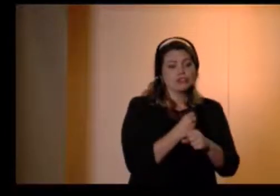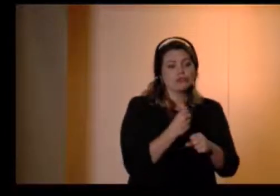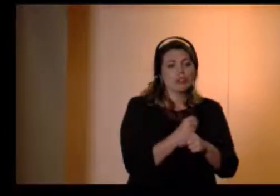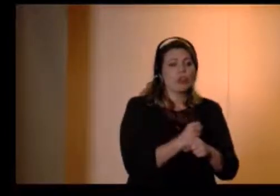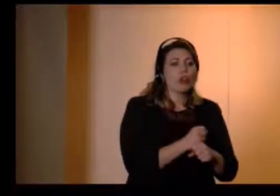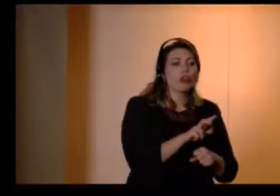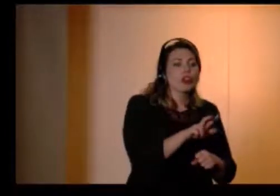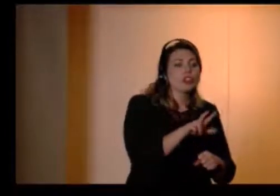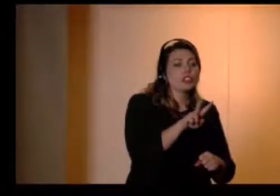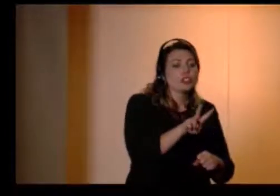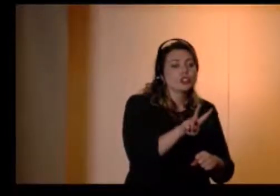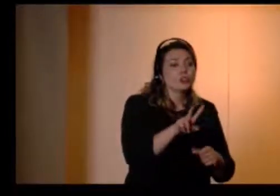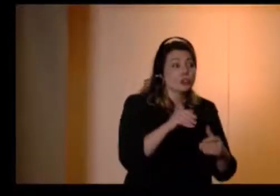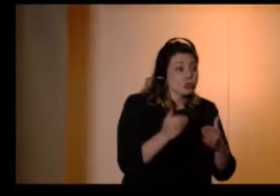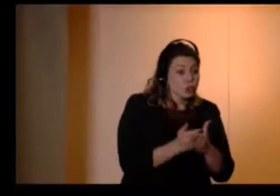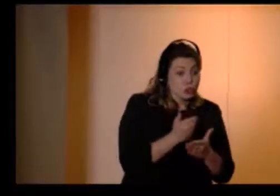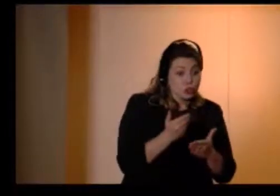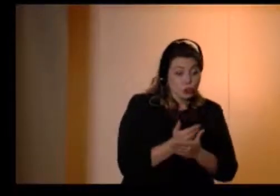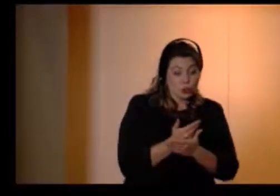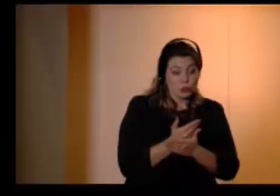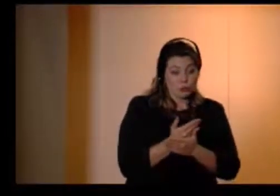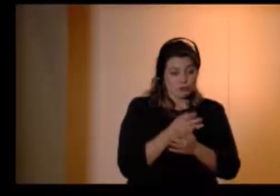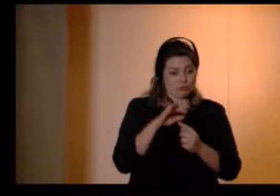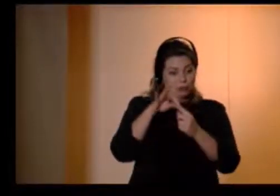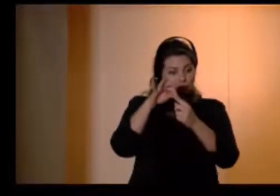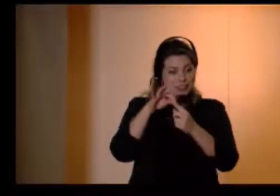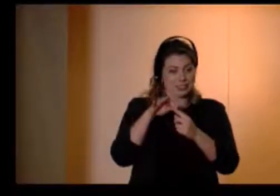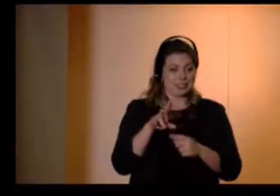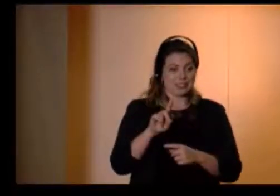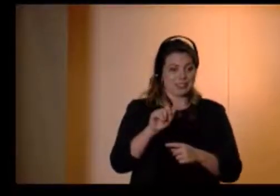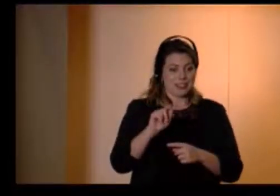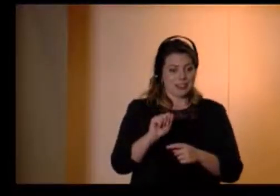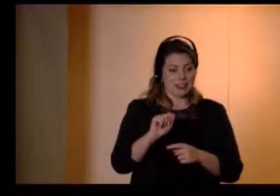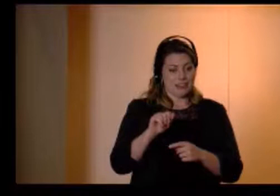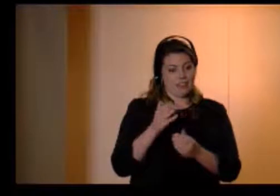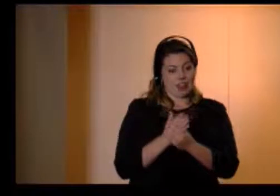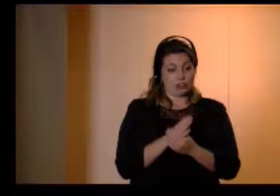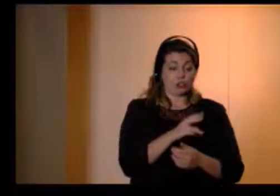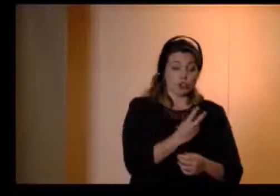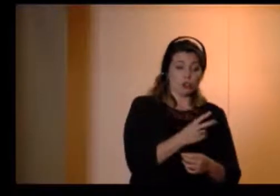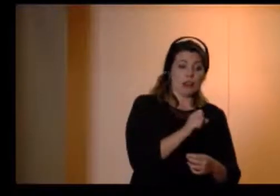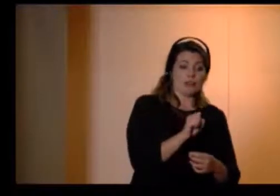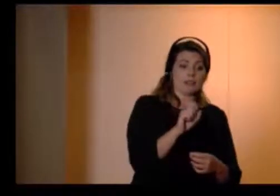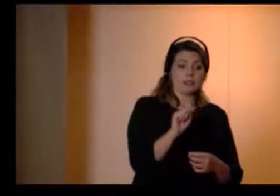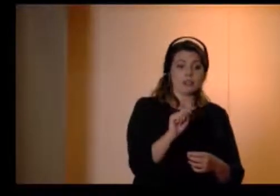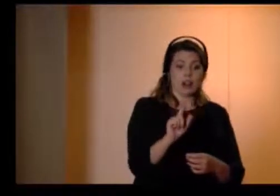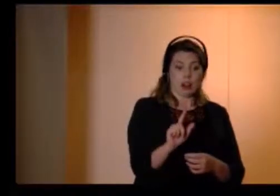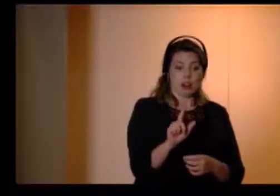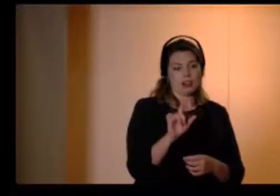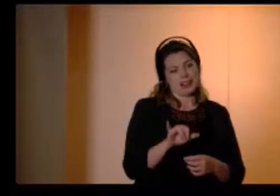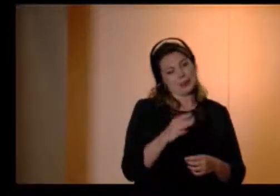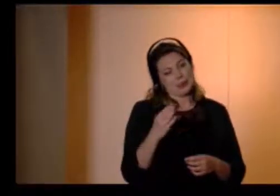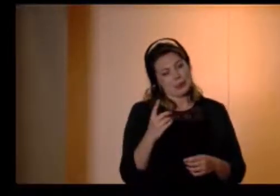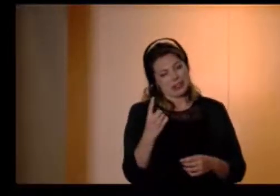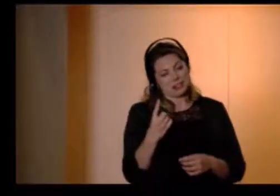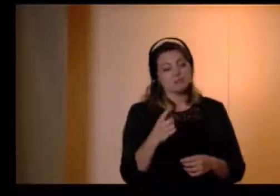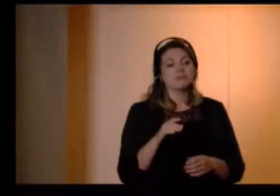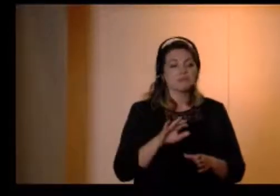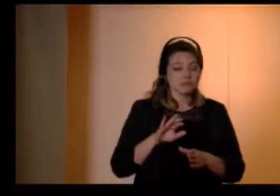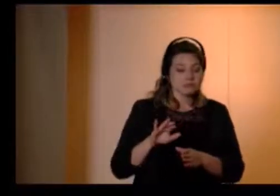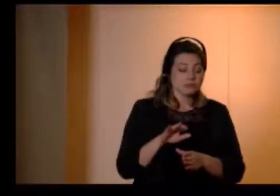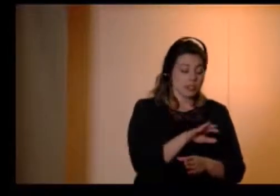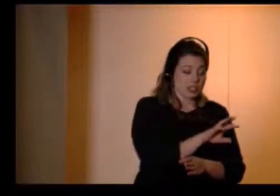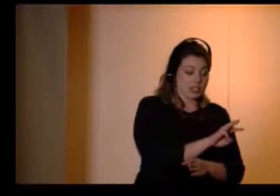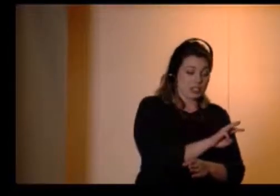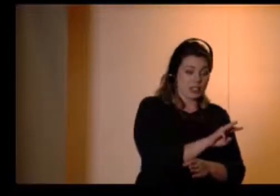32 new and unique data files. So there's 2 STL, those are our blue ones,